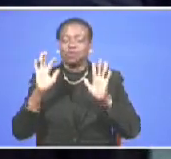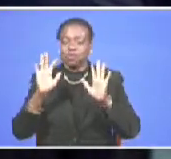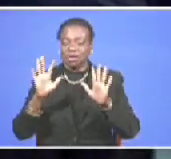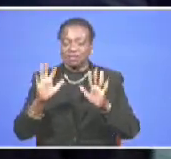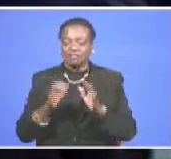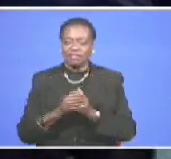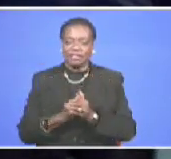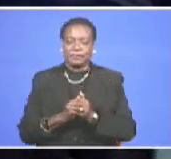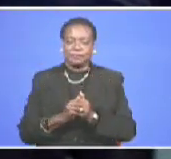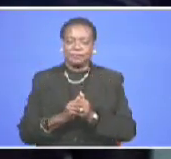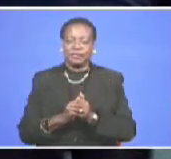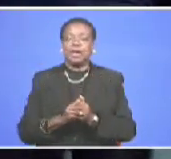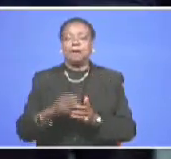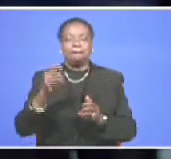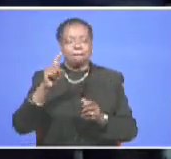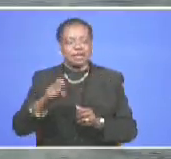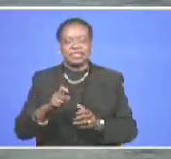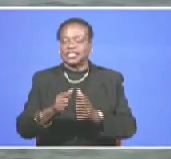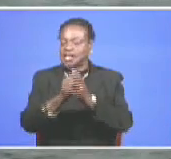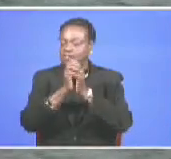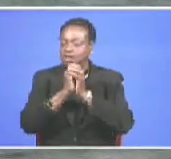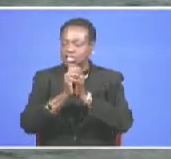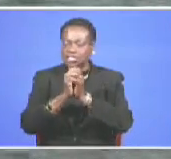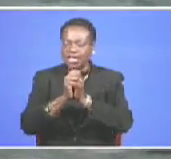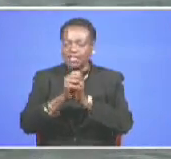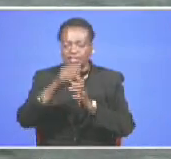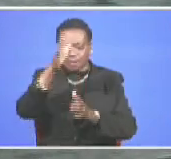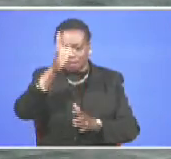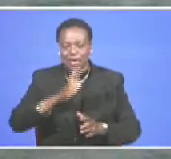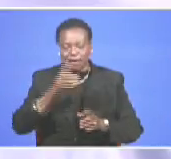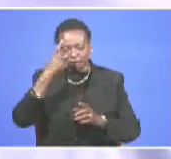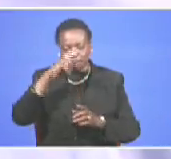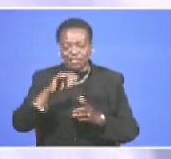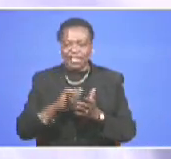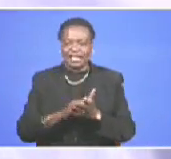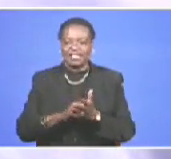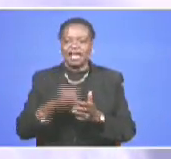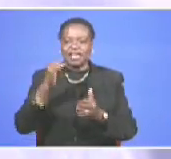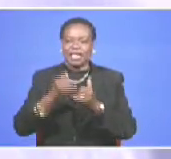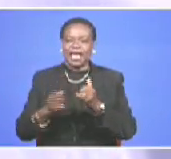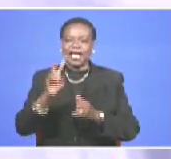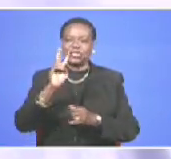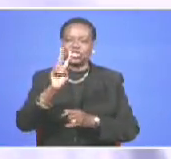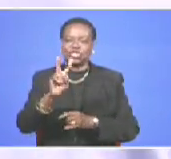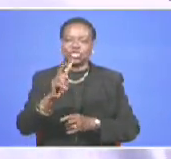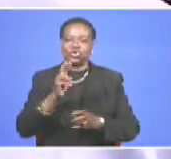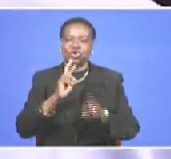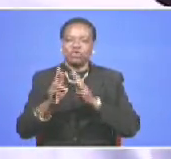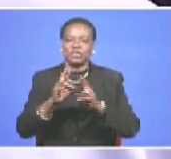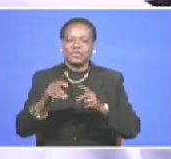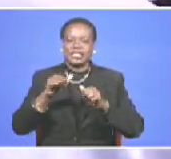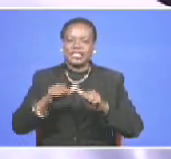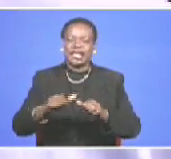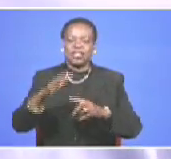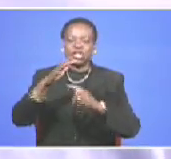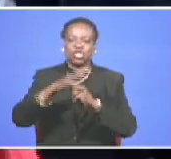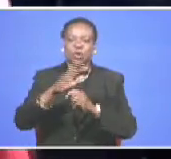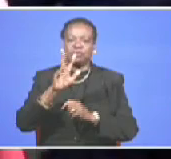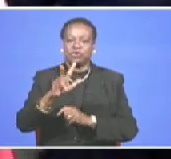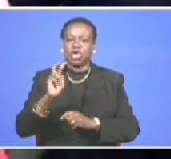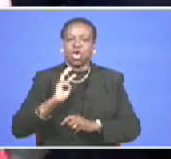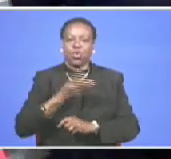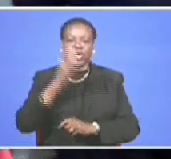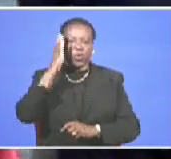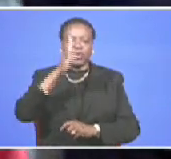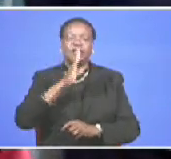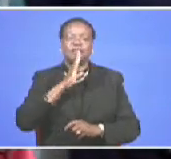to congratulate those guys for that. That was an excellent course. What do you think you got to do in those last two races? Well, them last two races, we just stay in the top three, and we'll be good.